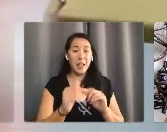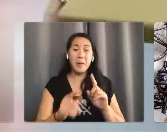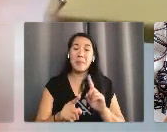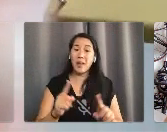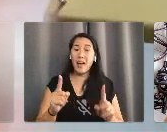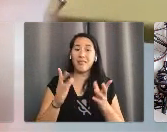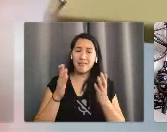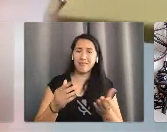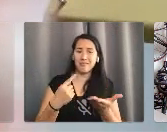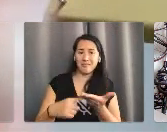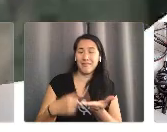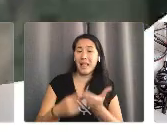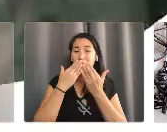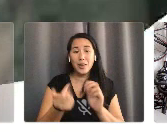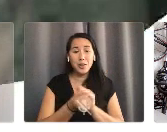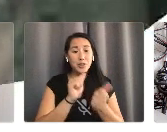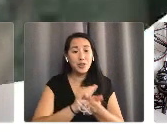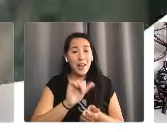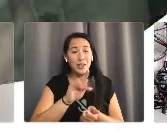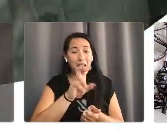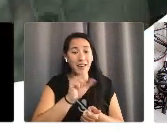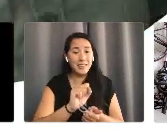Change Catalyst team. And if anybody wants to reach out for